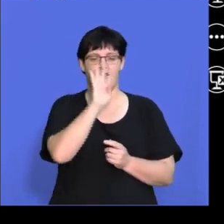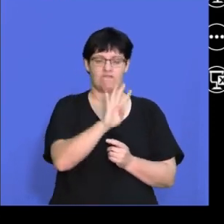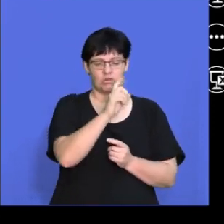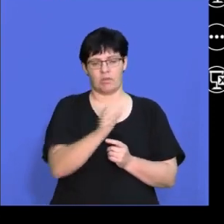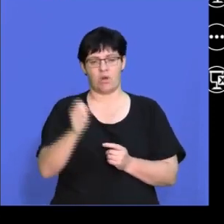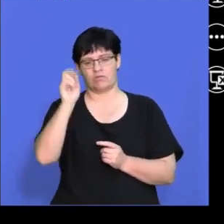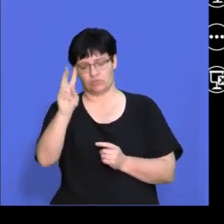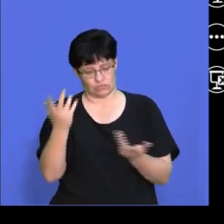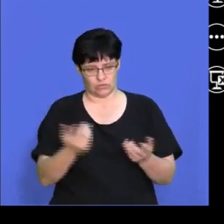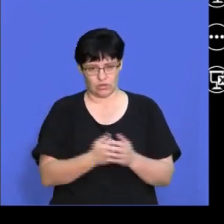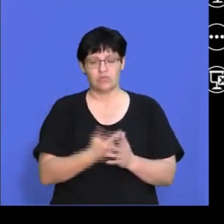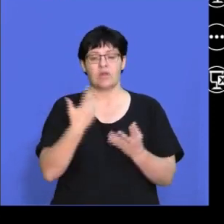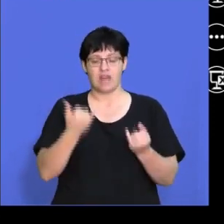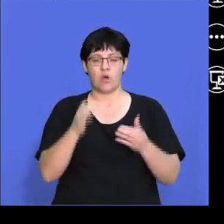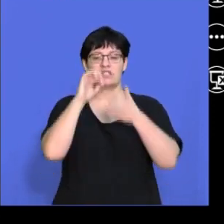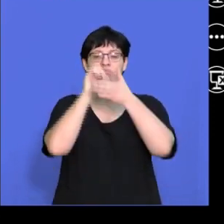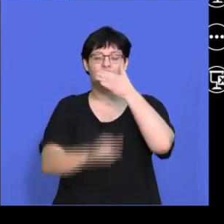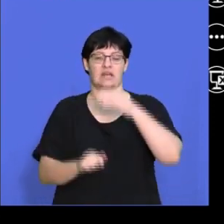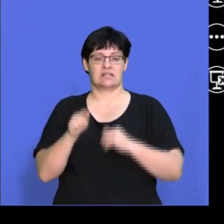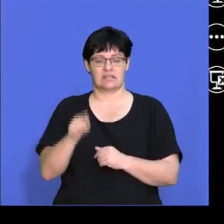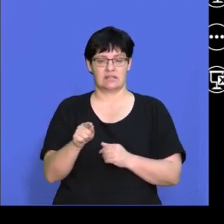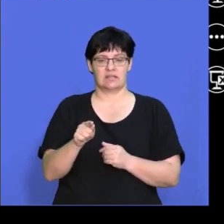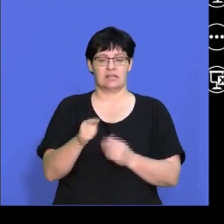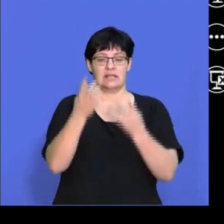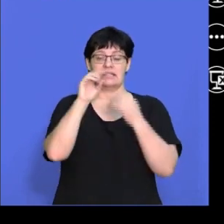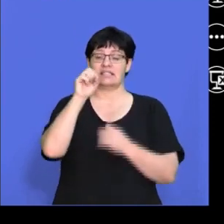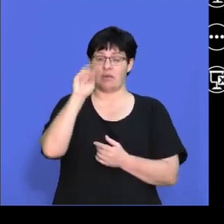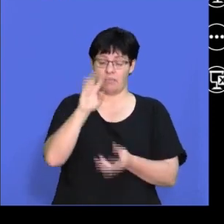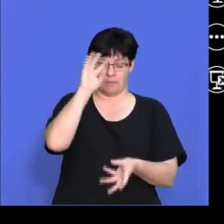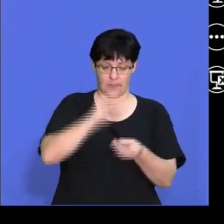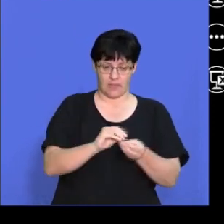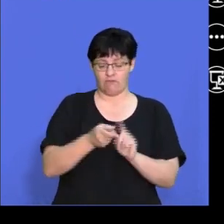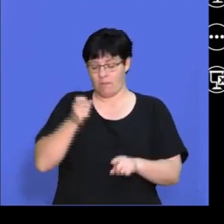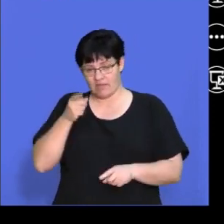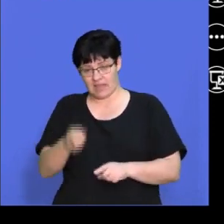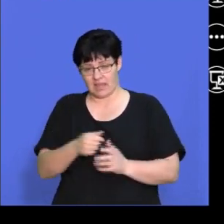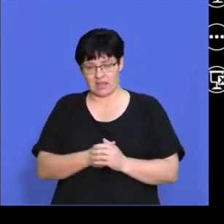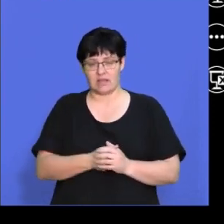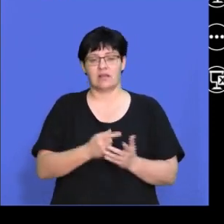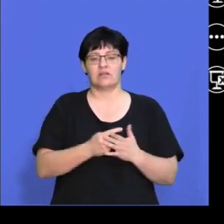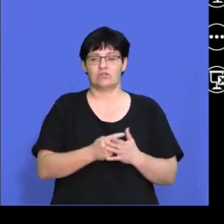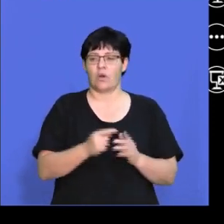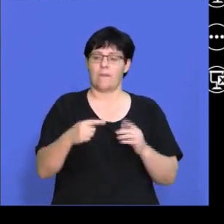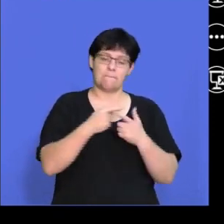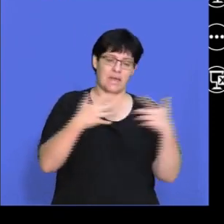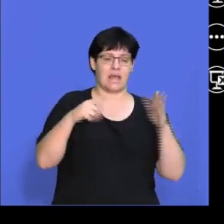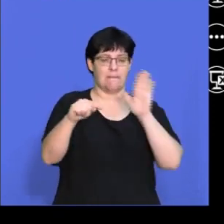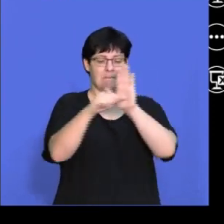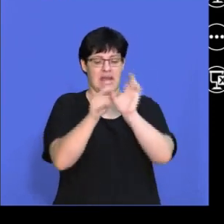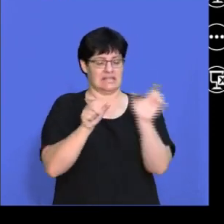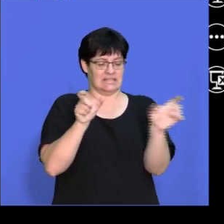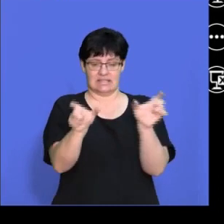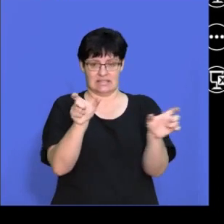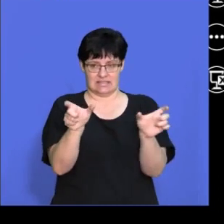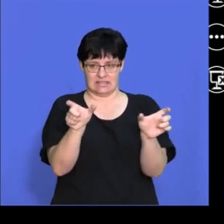so on. And the final answer, we're just going to subtract this sum from that sum. So I'm just going to put a big minus